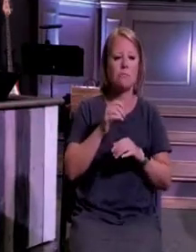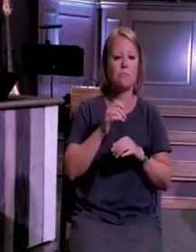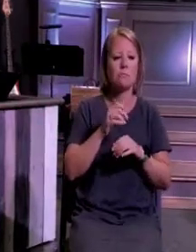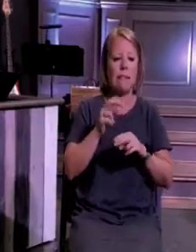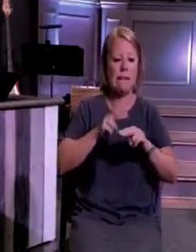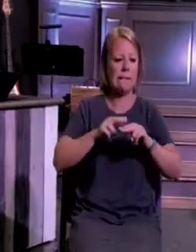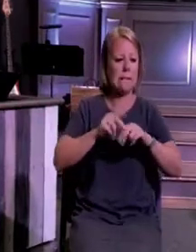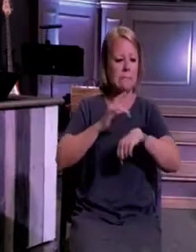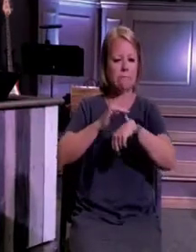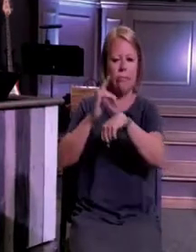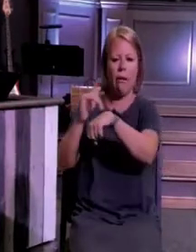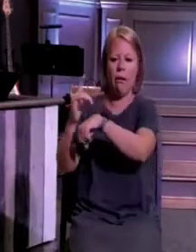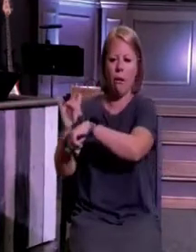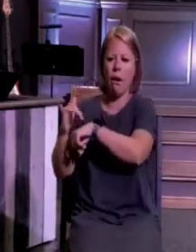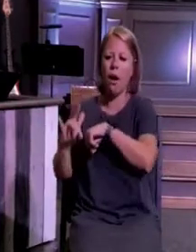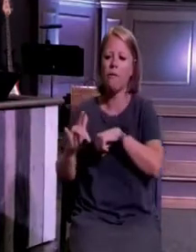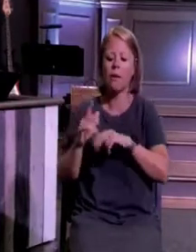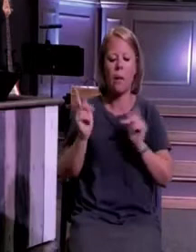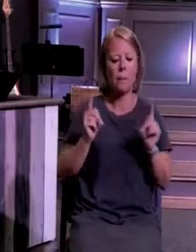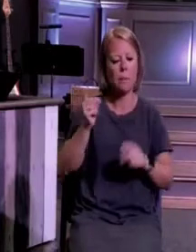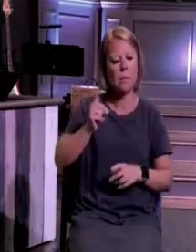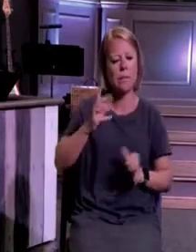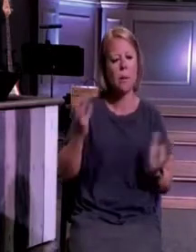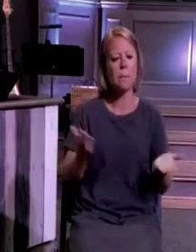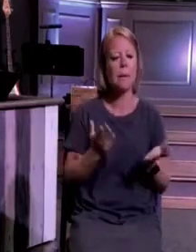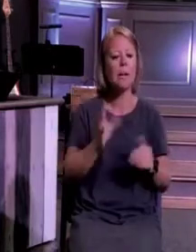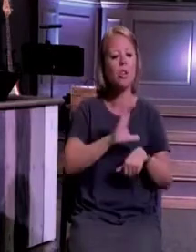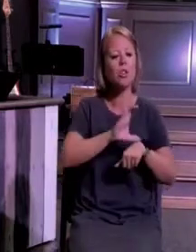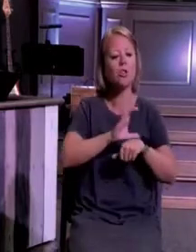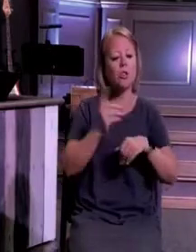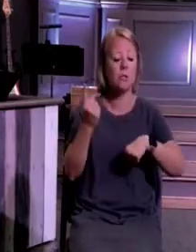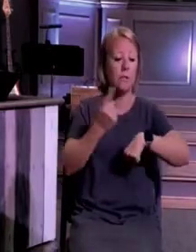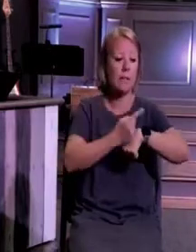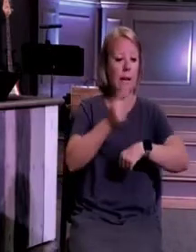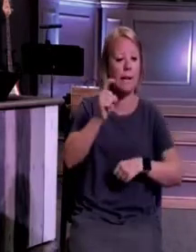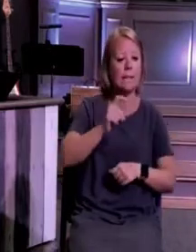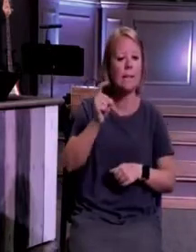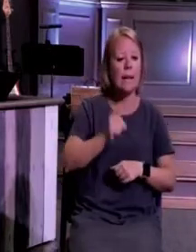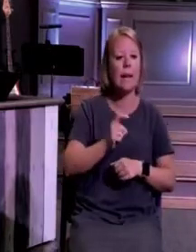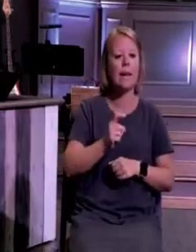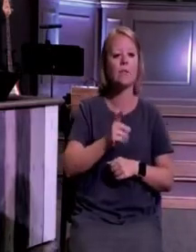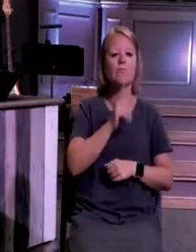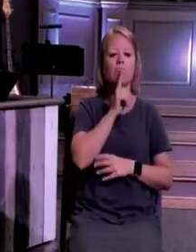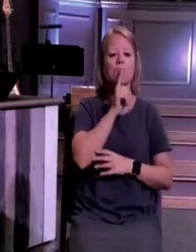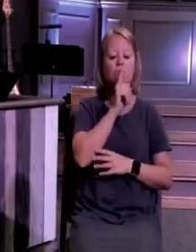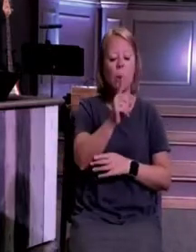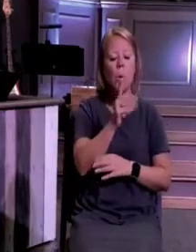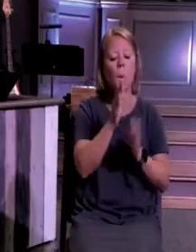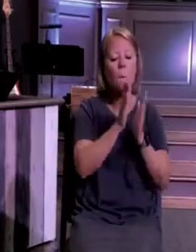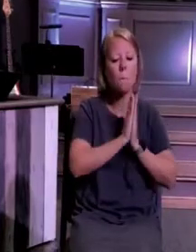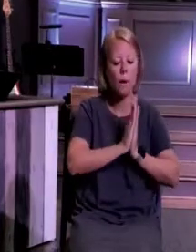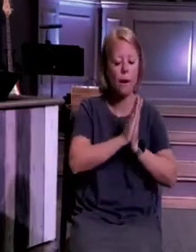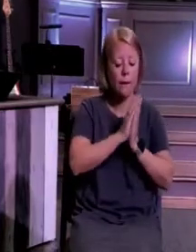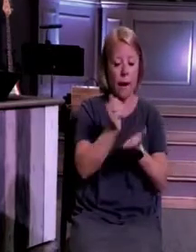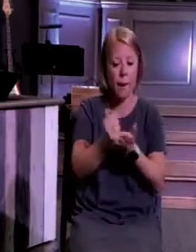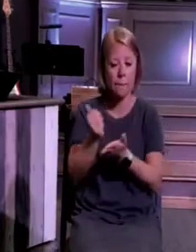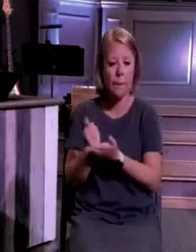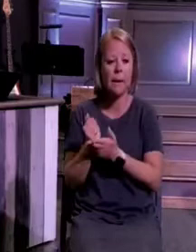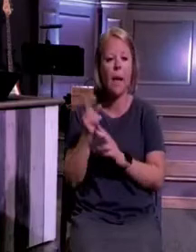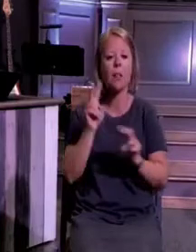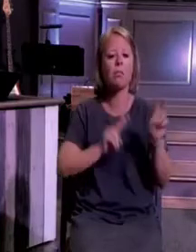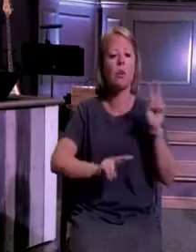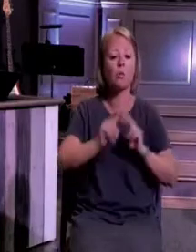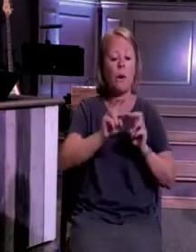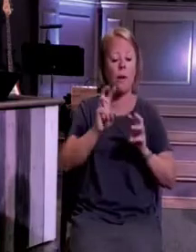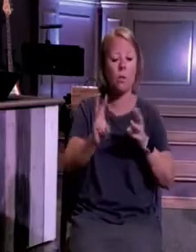that should be here. Ladies and gentlemen, the church of today needs sincere prayer. Can I get an amen? When I look around